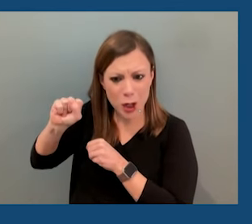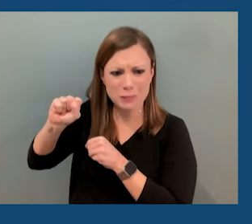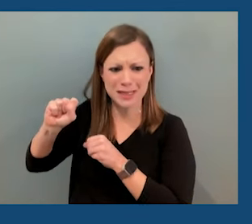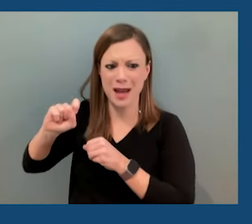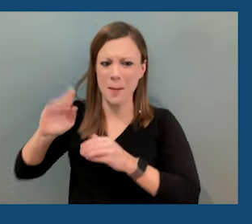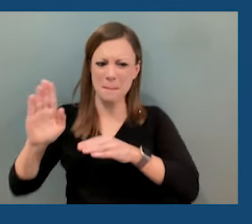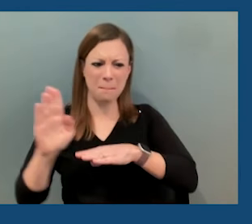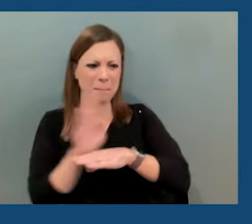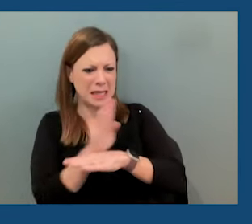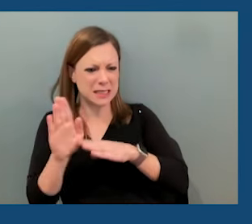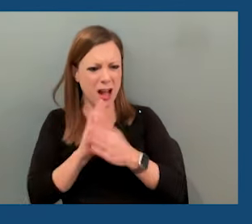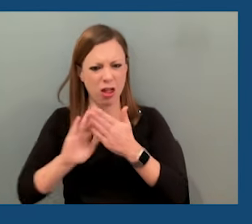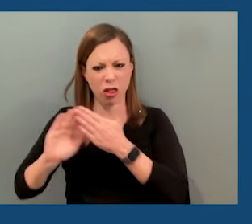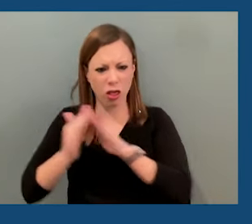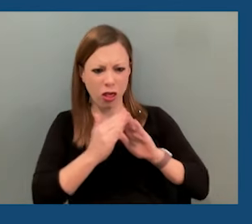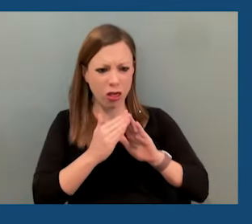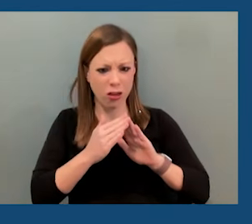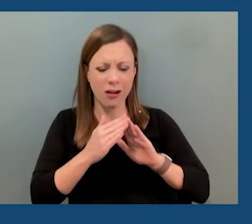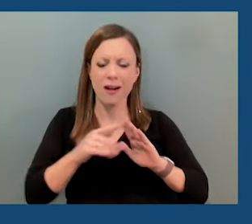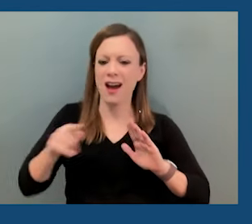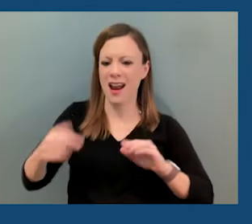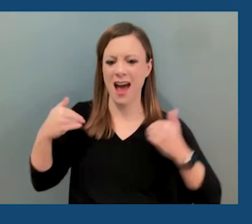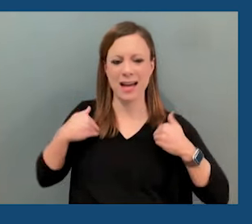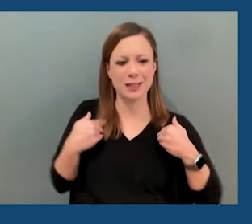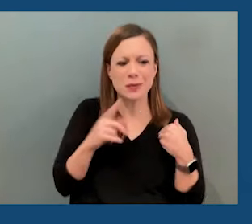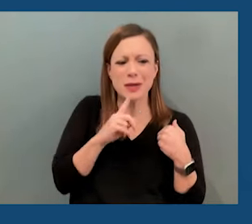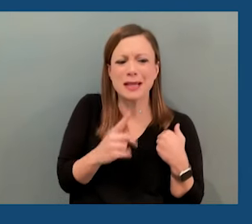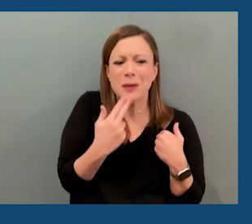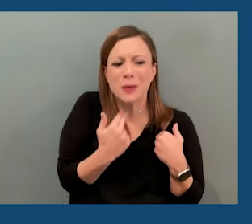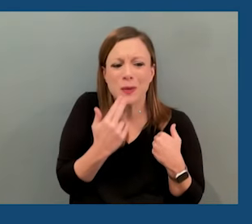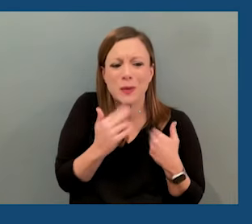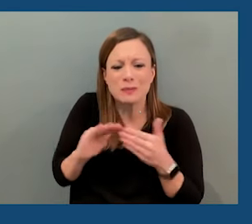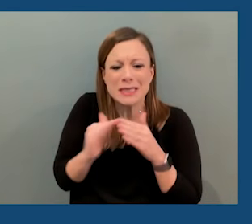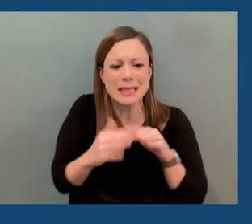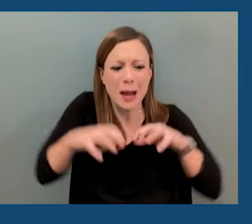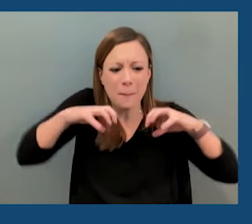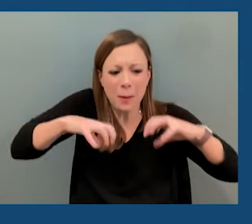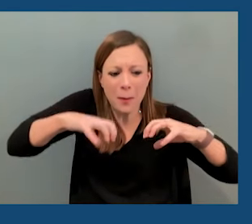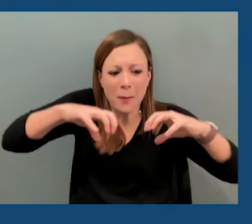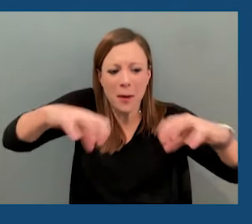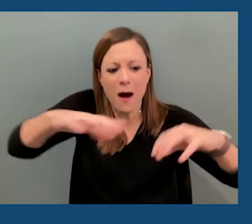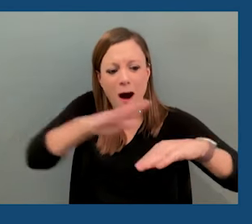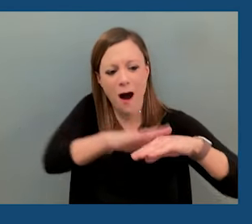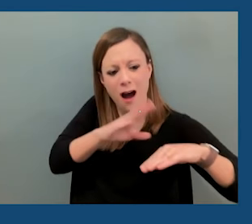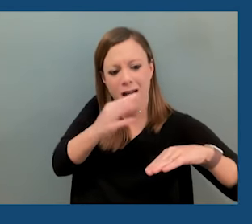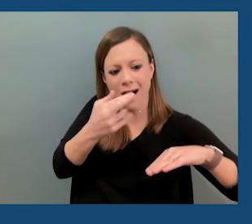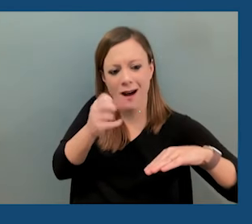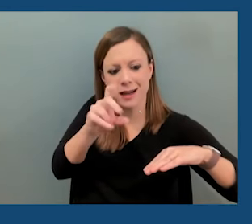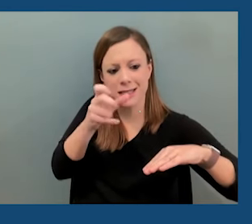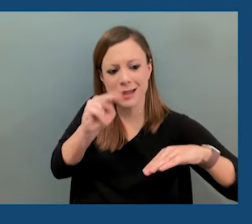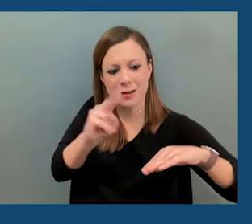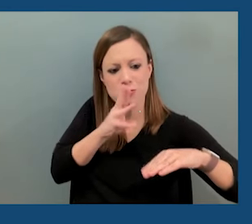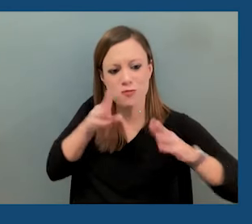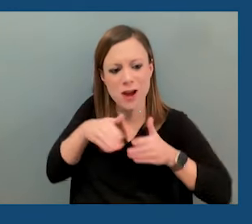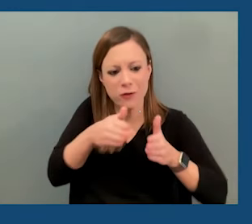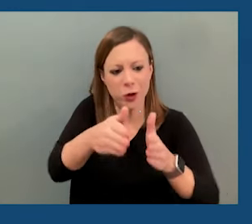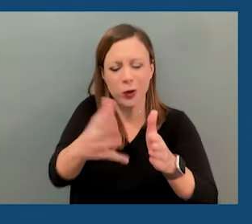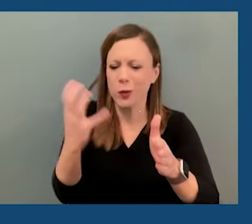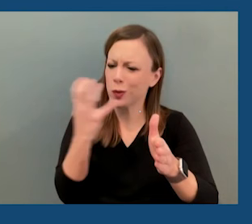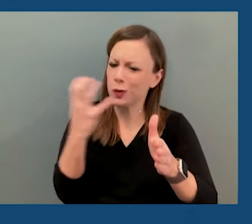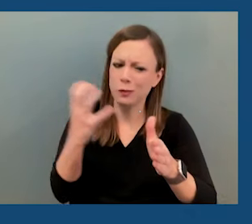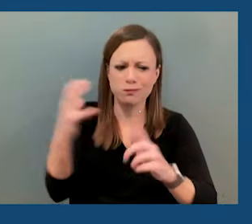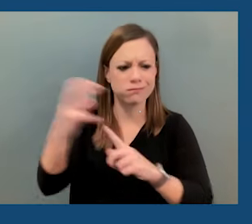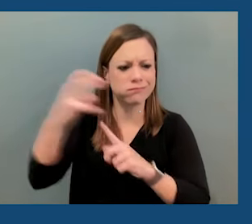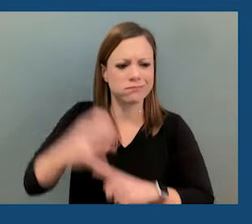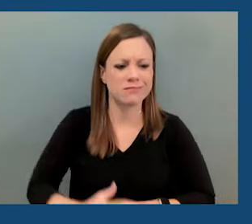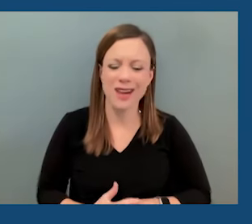most charming downtowns and hamlets along the Hudson River, which is so extraordinary. And I just cannot gush